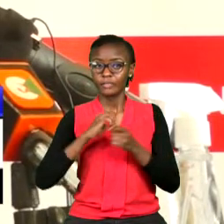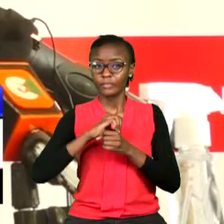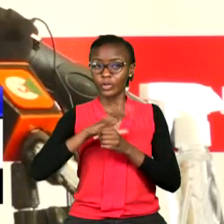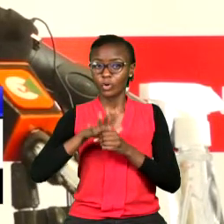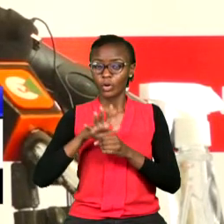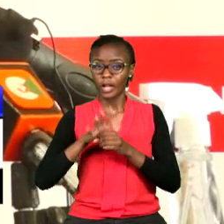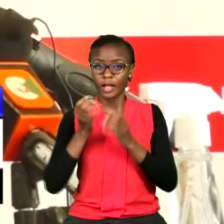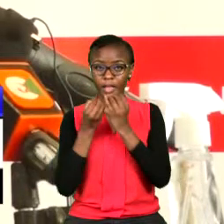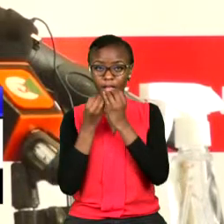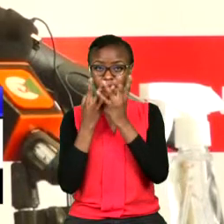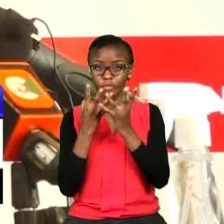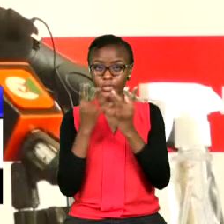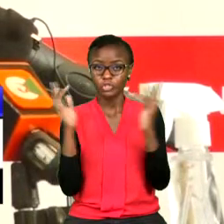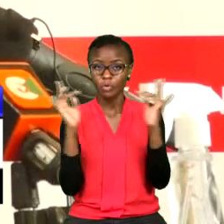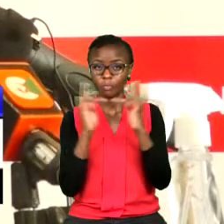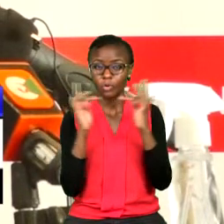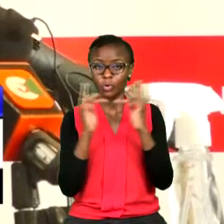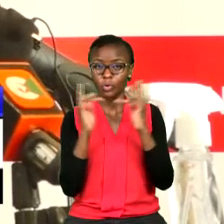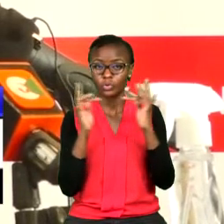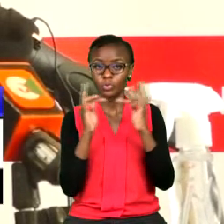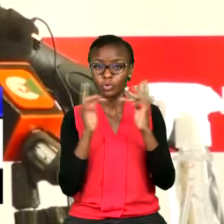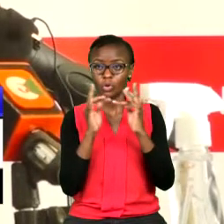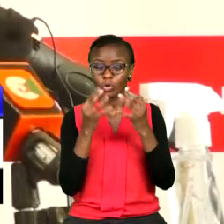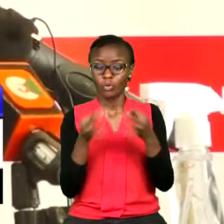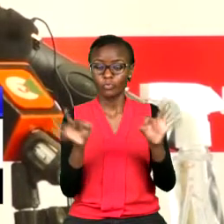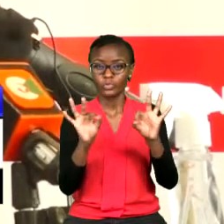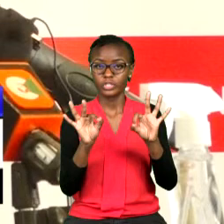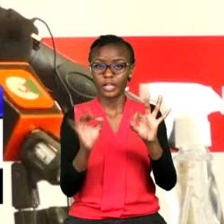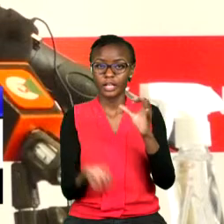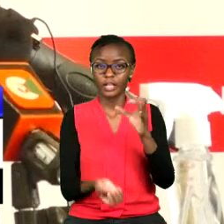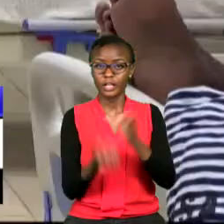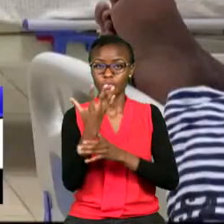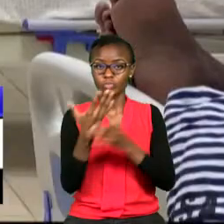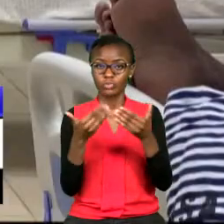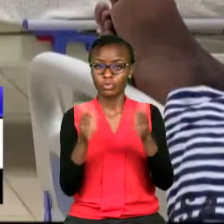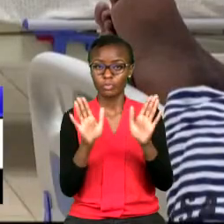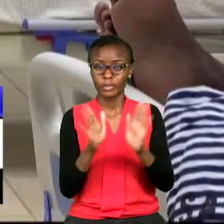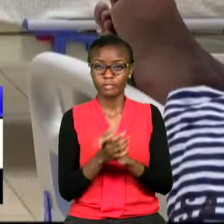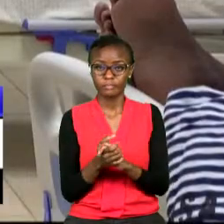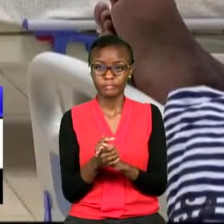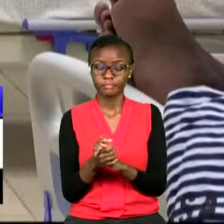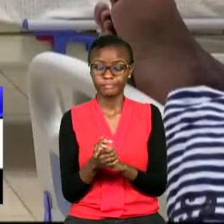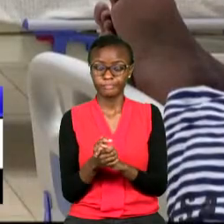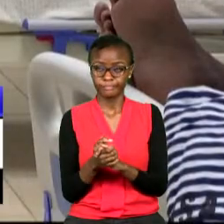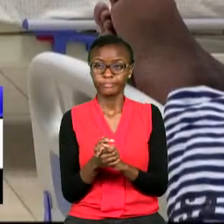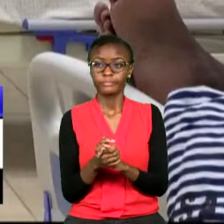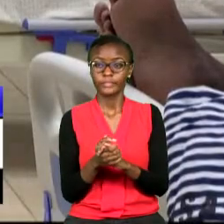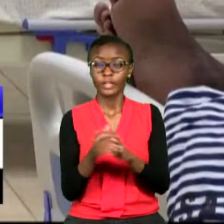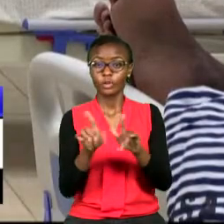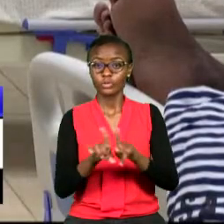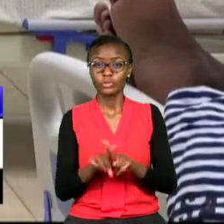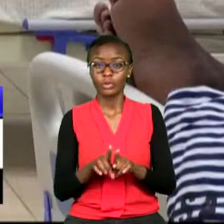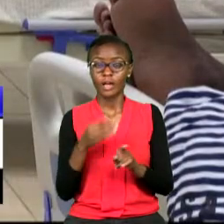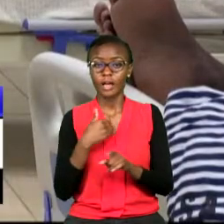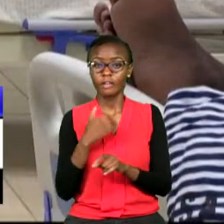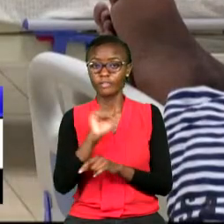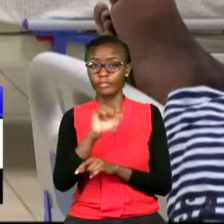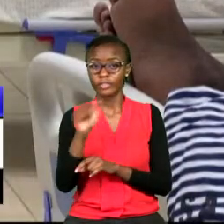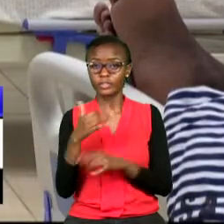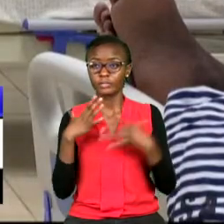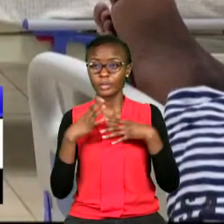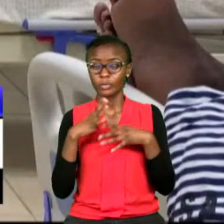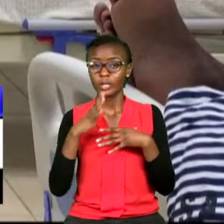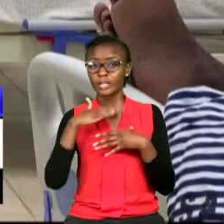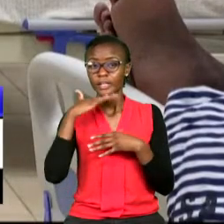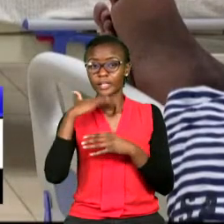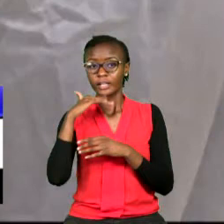COVID-19 Information Portal officially launched. At the moment, about 5,000 people have